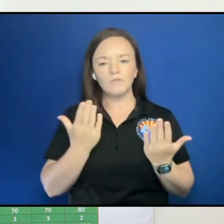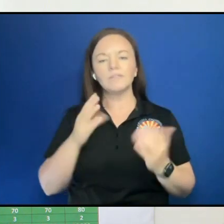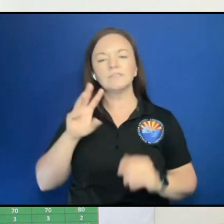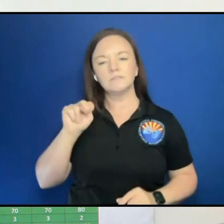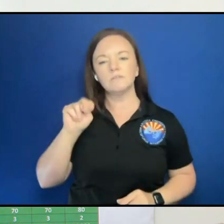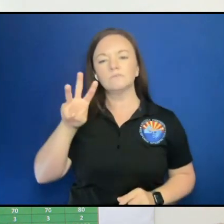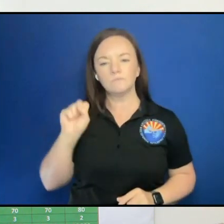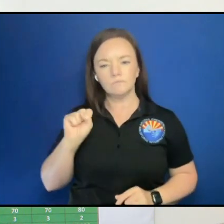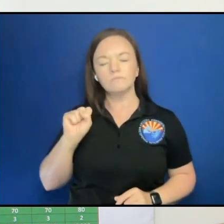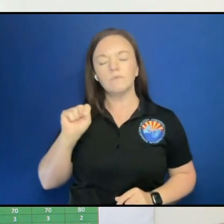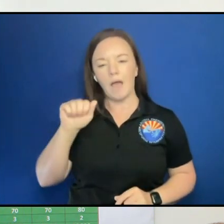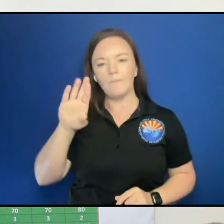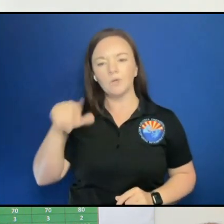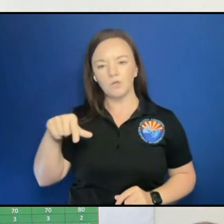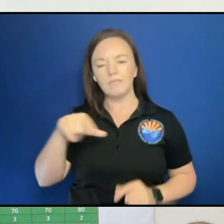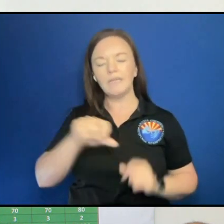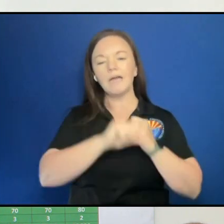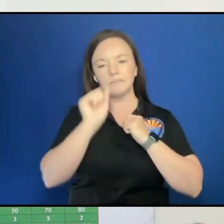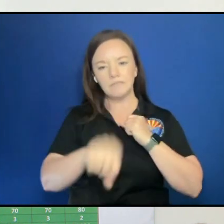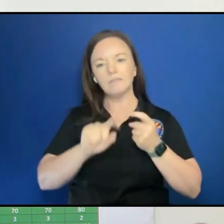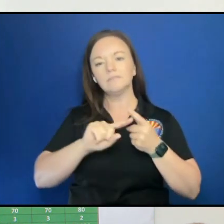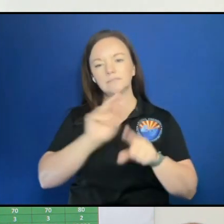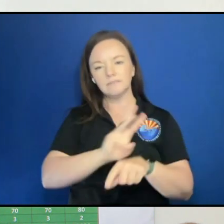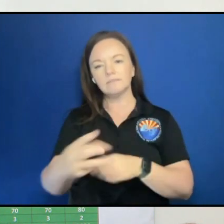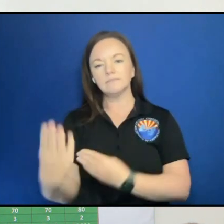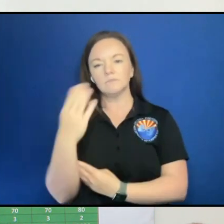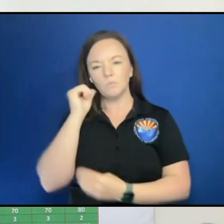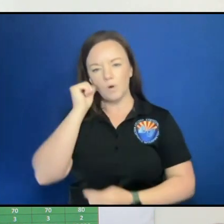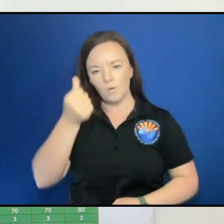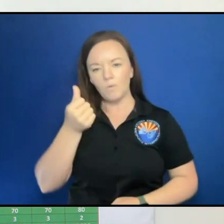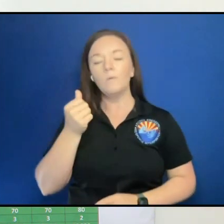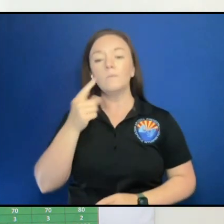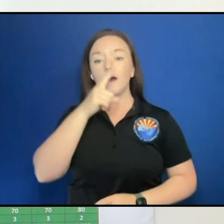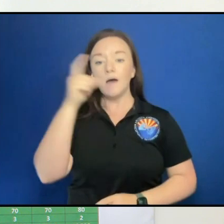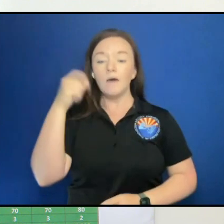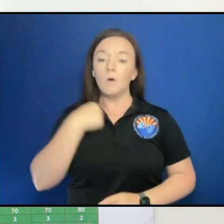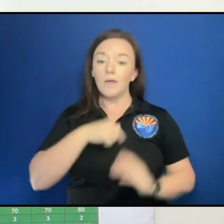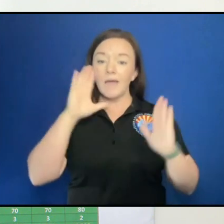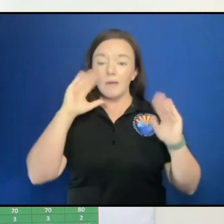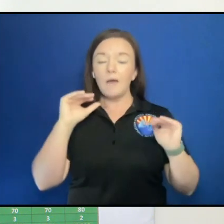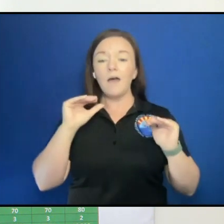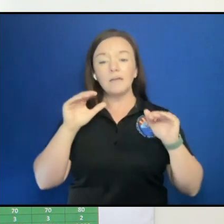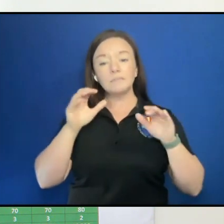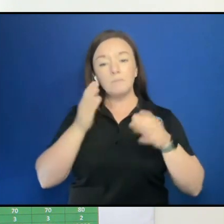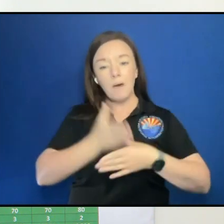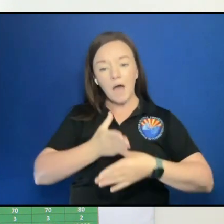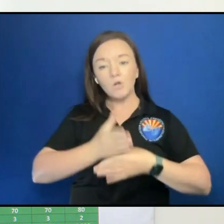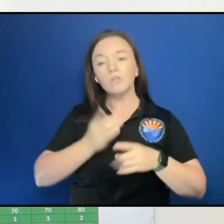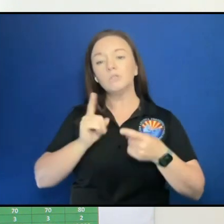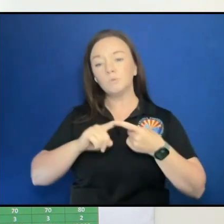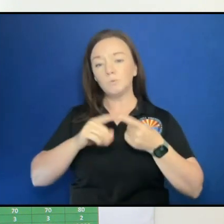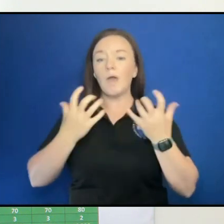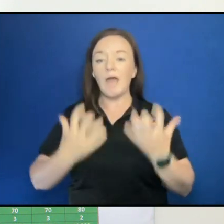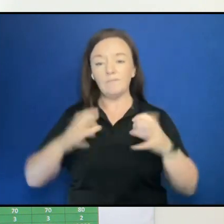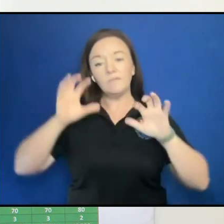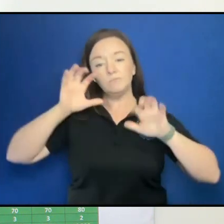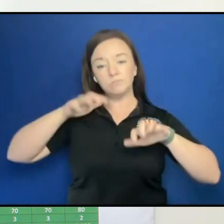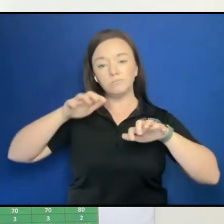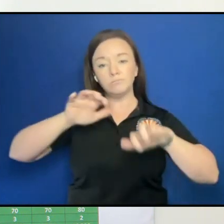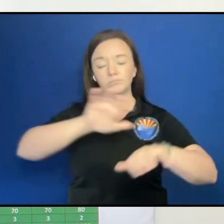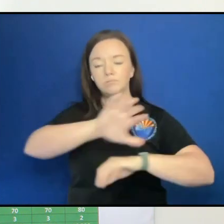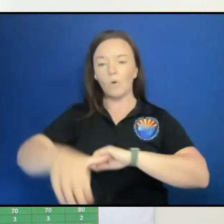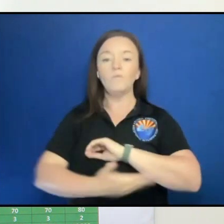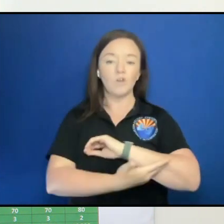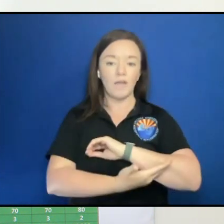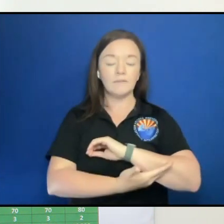until 6 a.m. tomorrow morning because we are expecting moderate to heavy rain overnight. So that's what we've got going for this